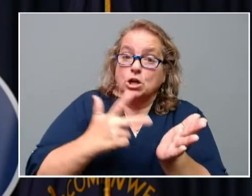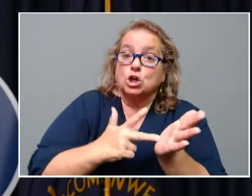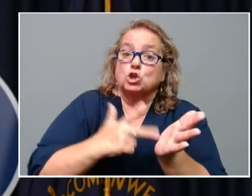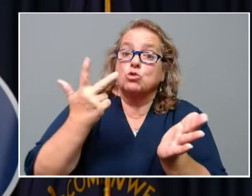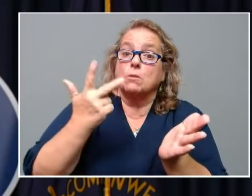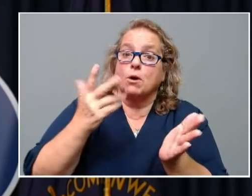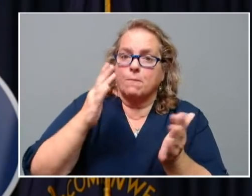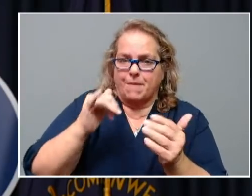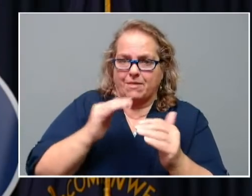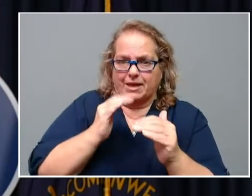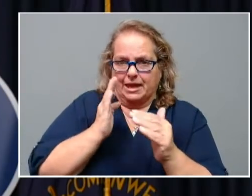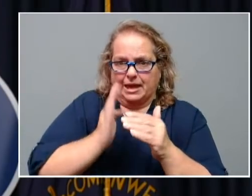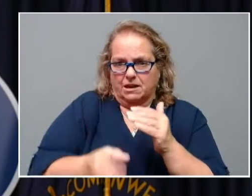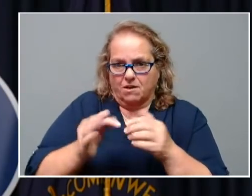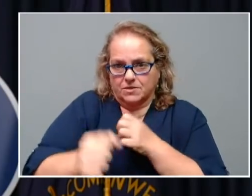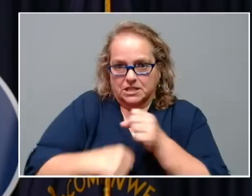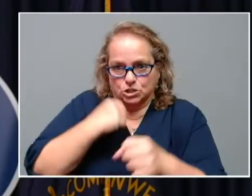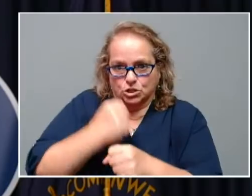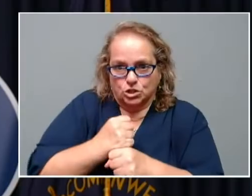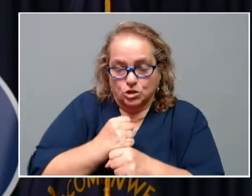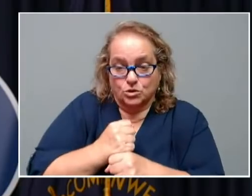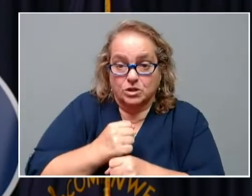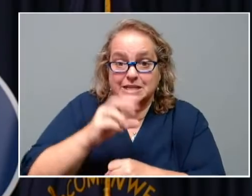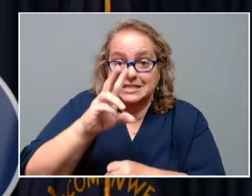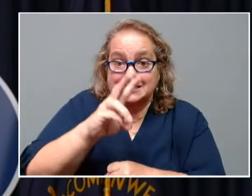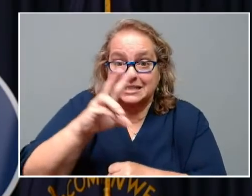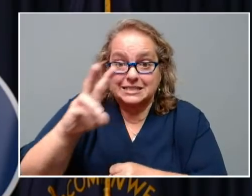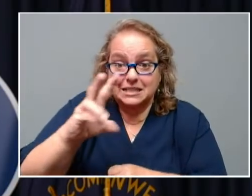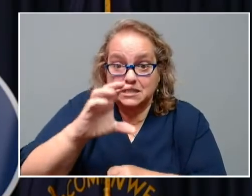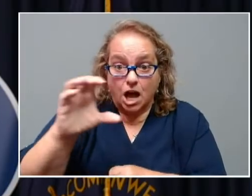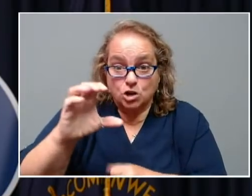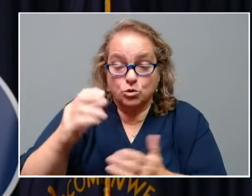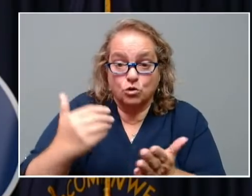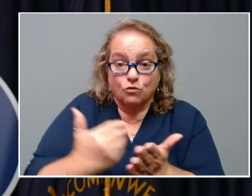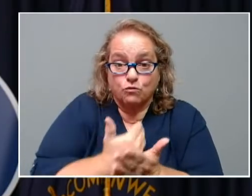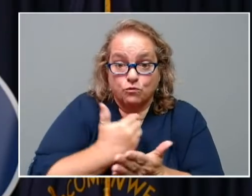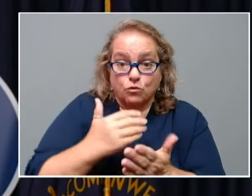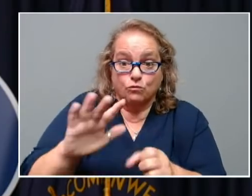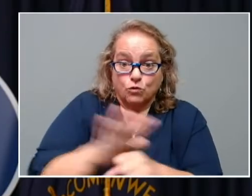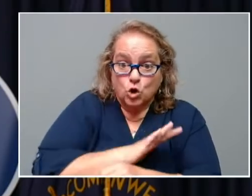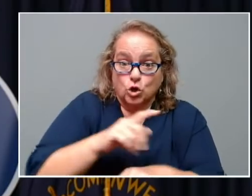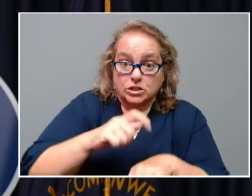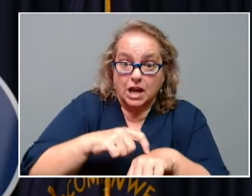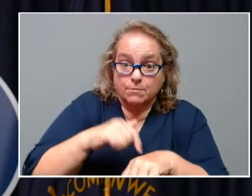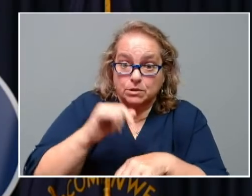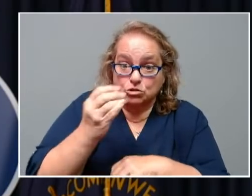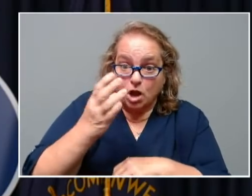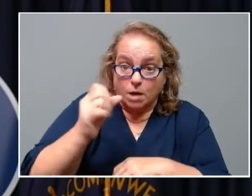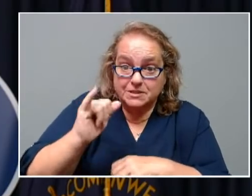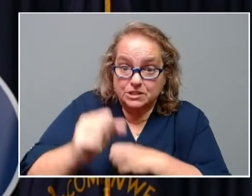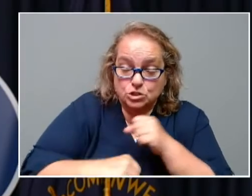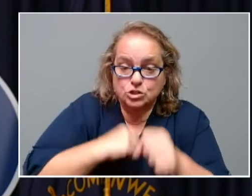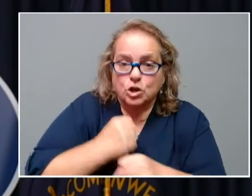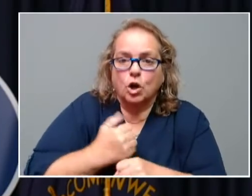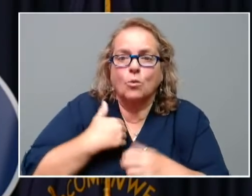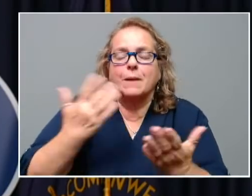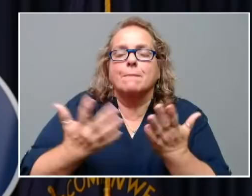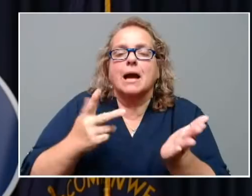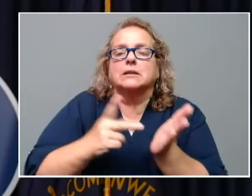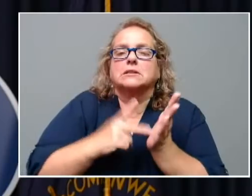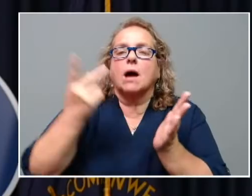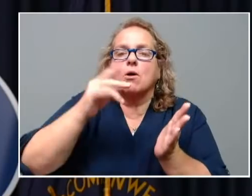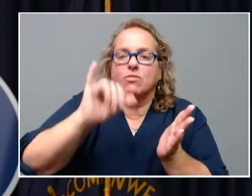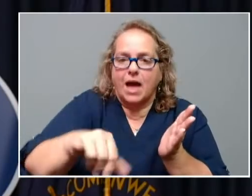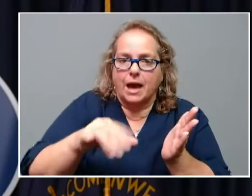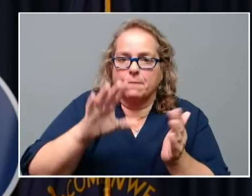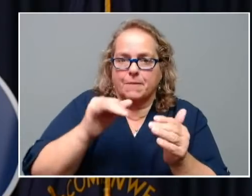the creation of more than 6,600 full-time jobs this year. We expect that we may well double that by the end of the